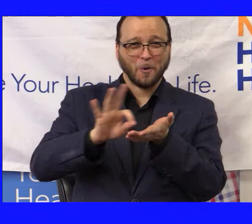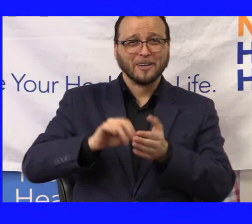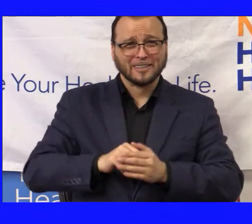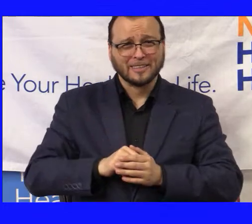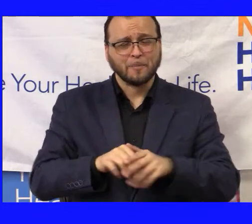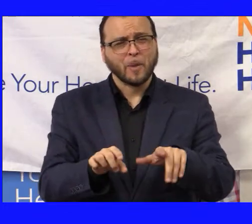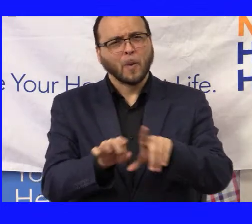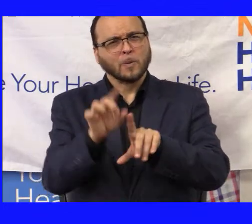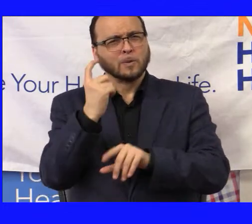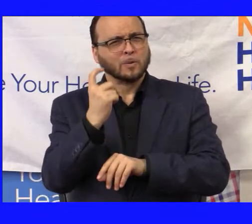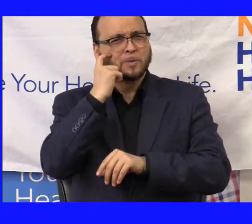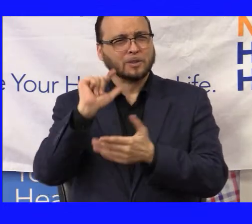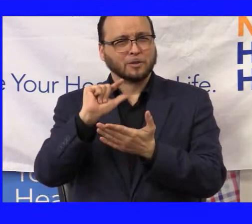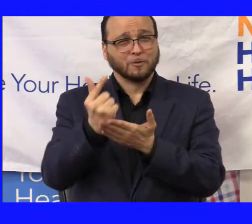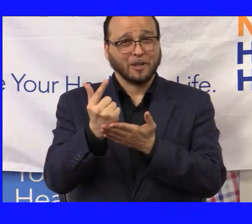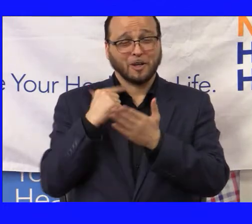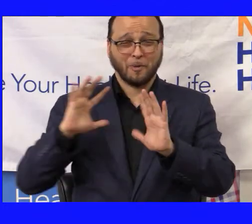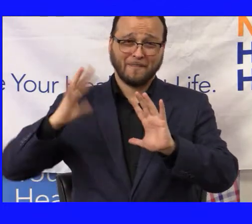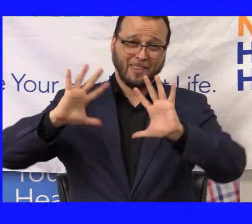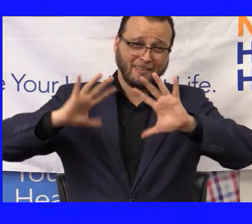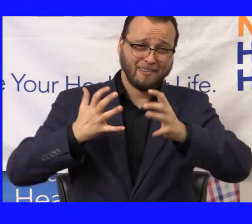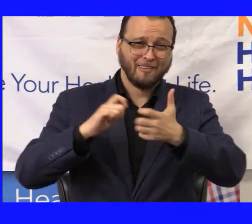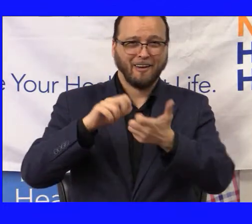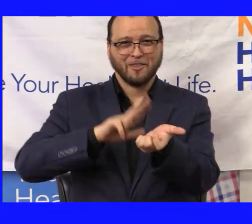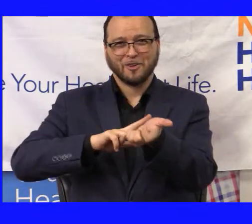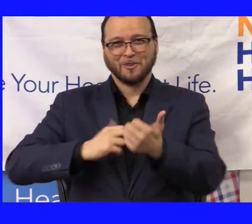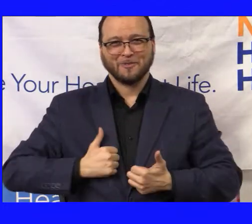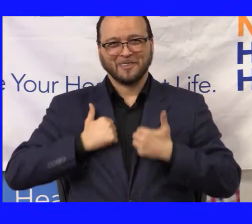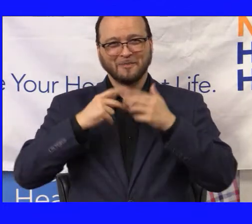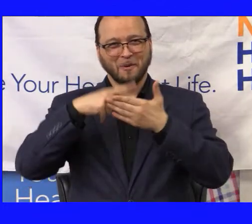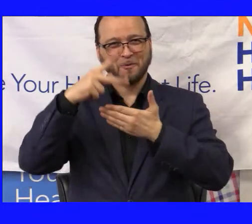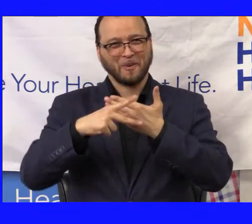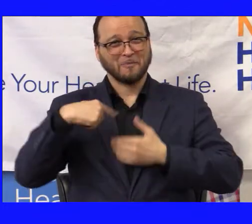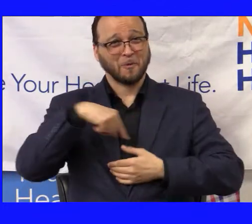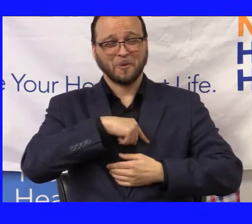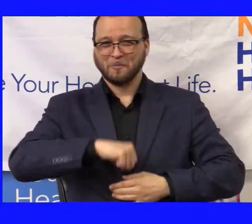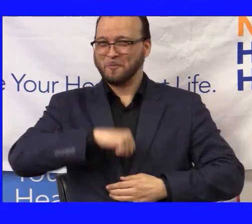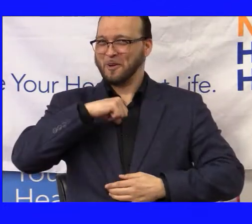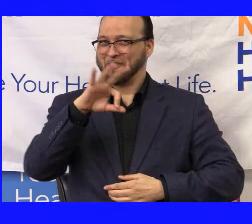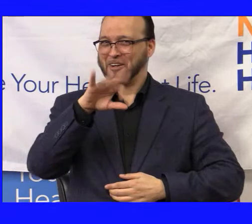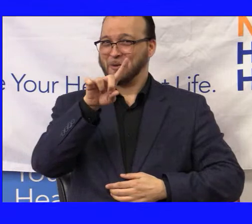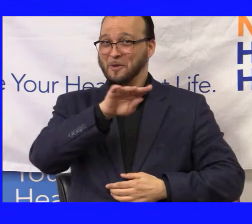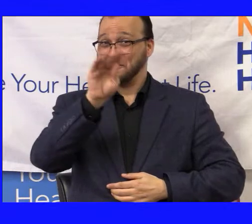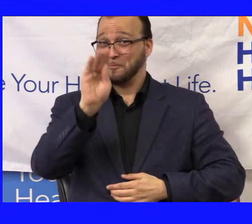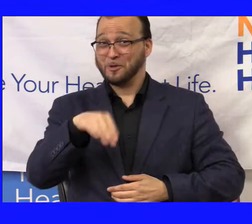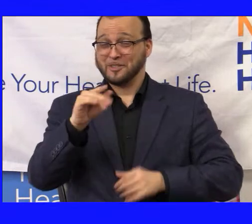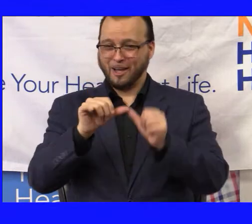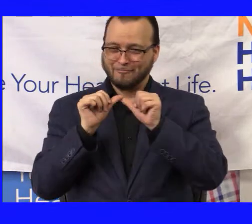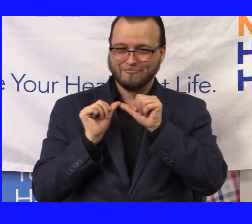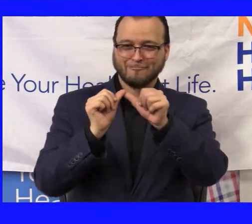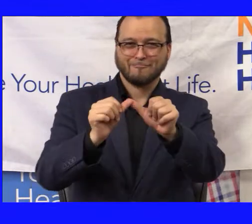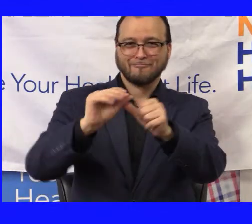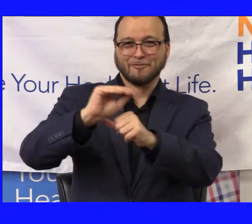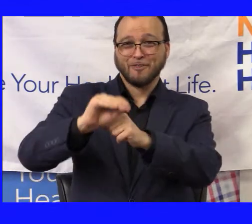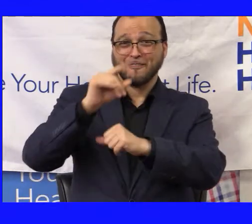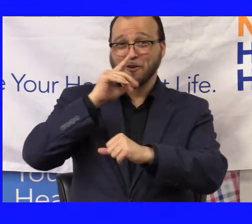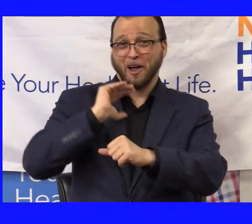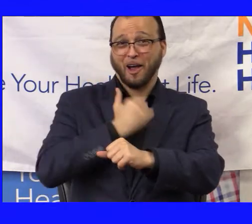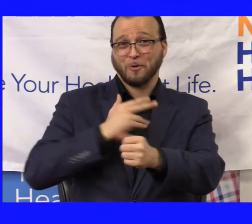recently graduated our 5th cohort of the nurse residency program. We're very proud of our 91% retention rate of our nurse residents